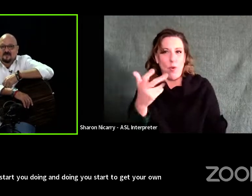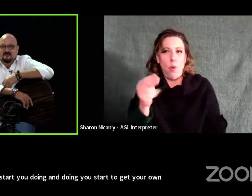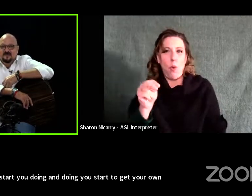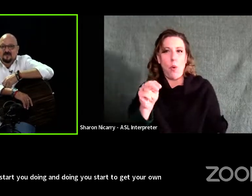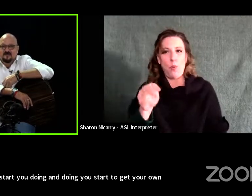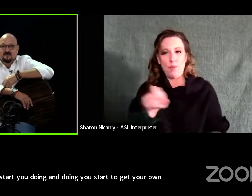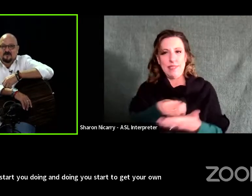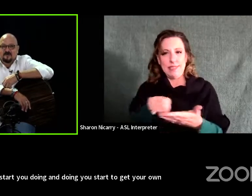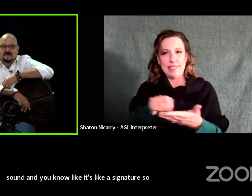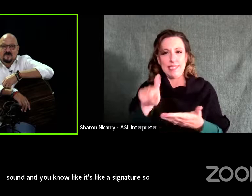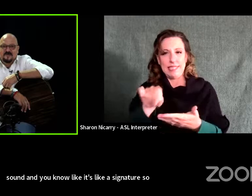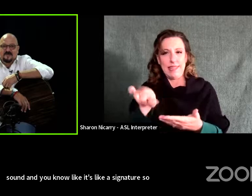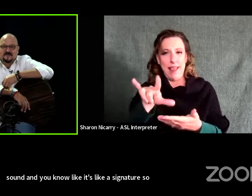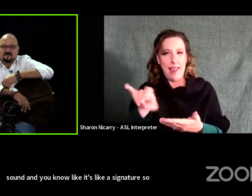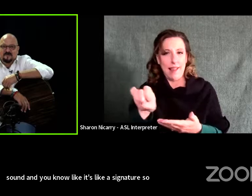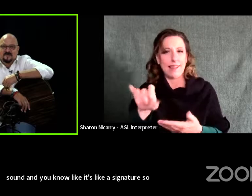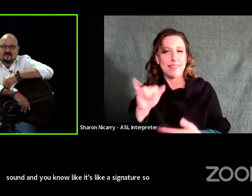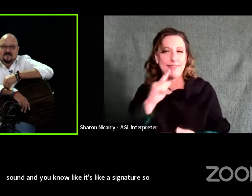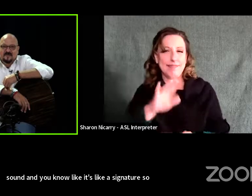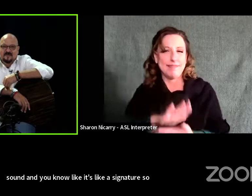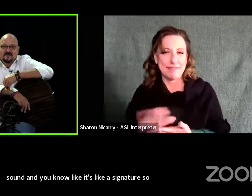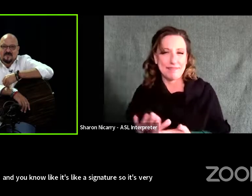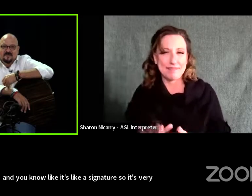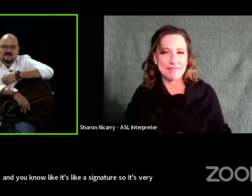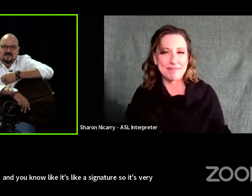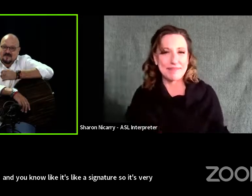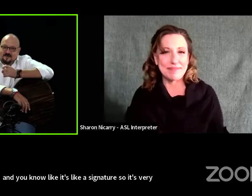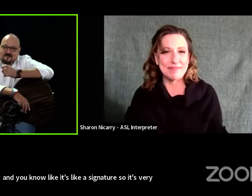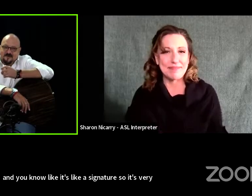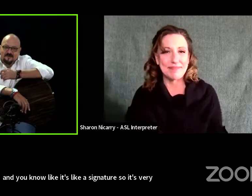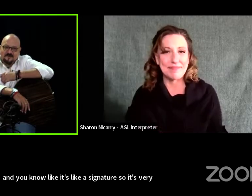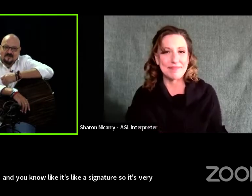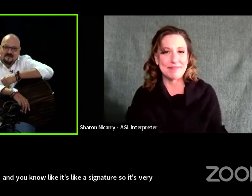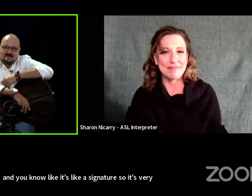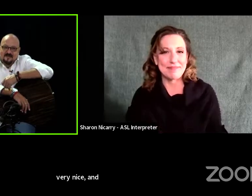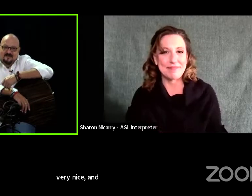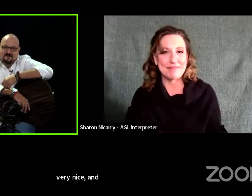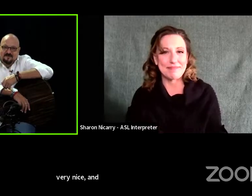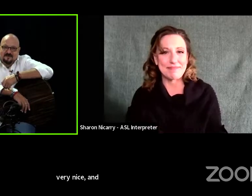so it's very, very nice. And well,